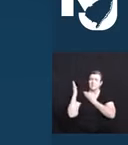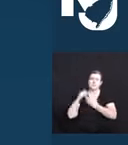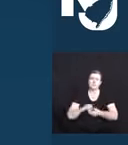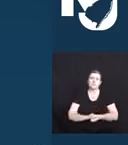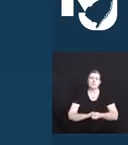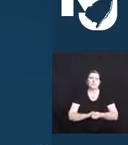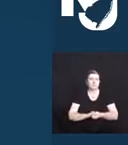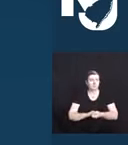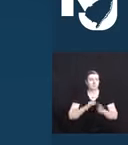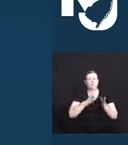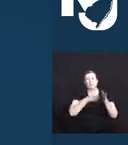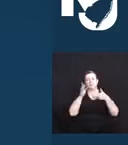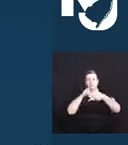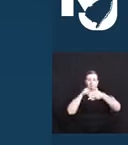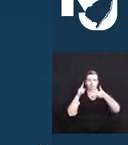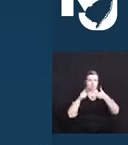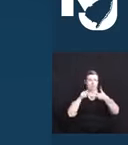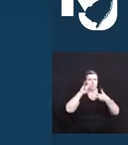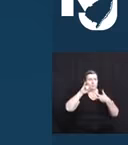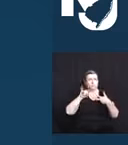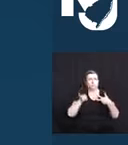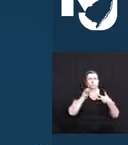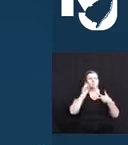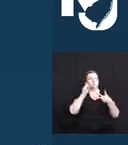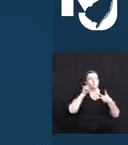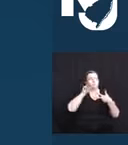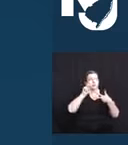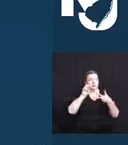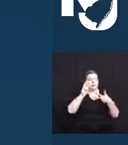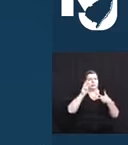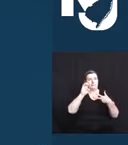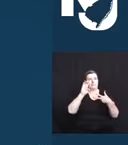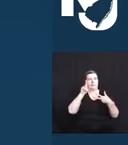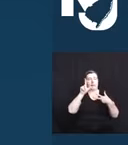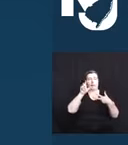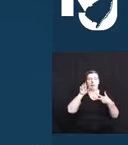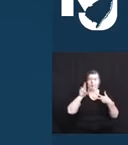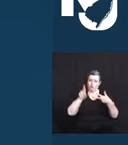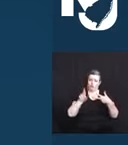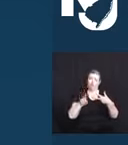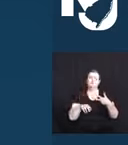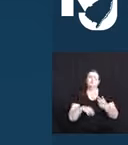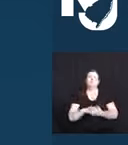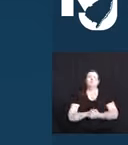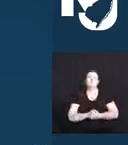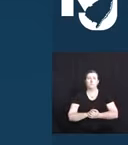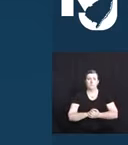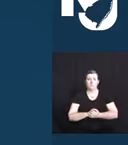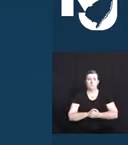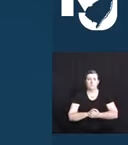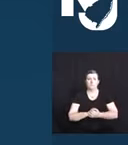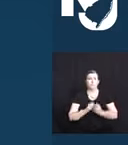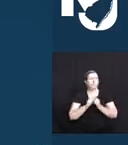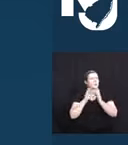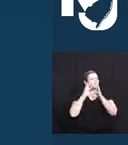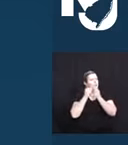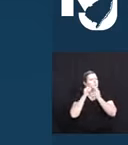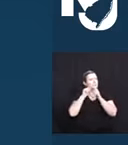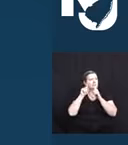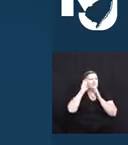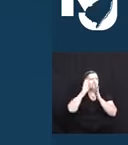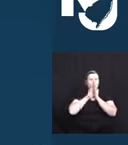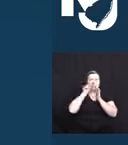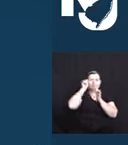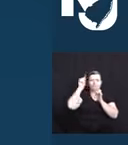remember Josephine Beckler, and she's seen here in a number of great photos with her family. Josephine was